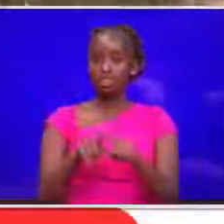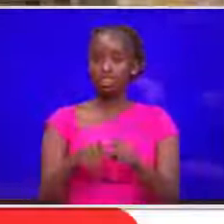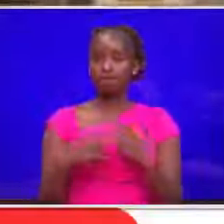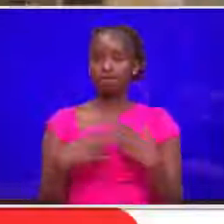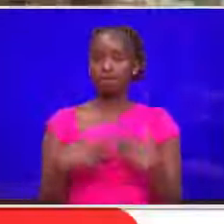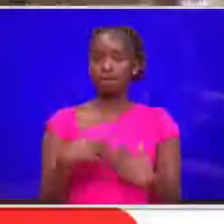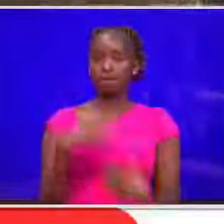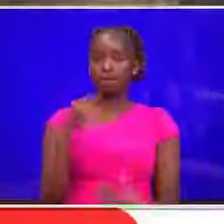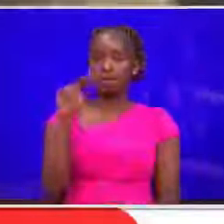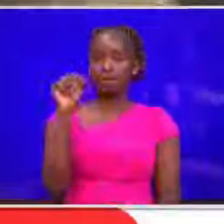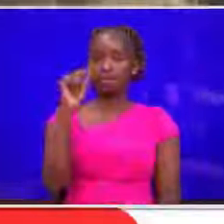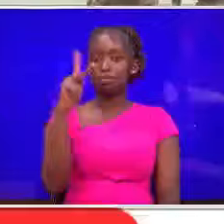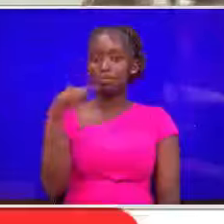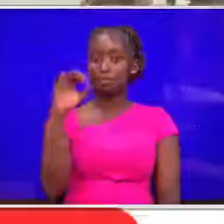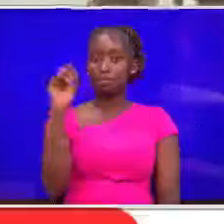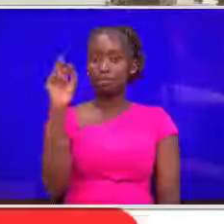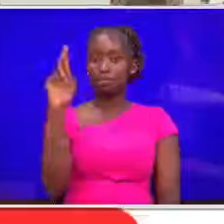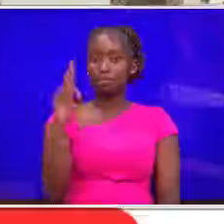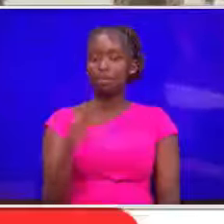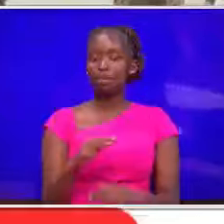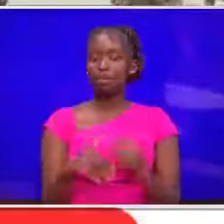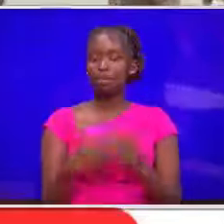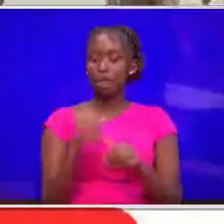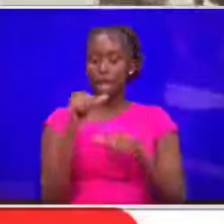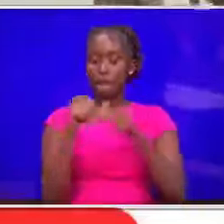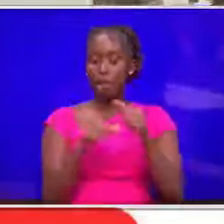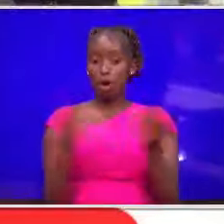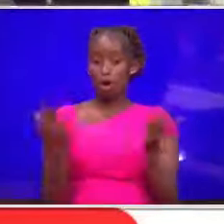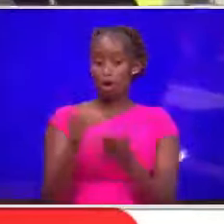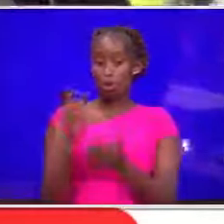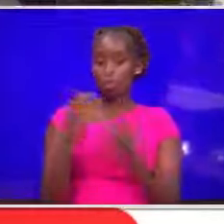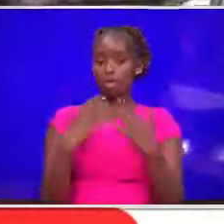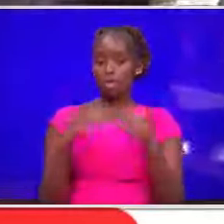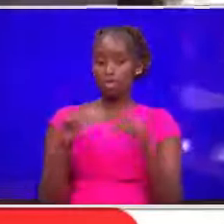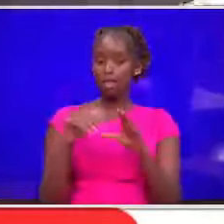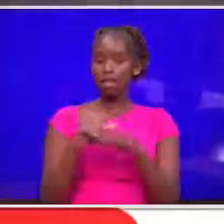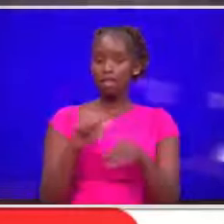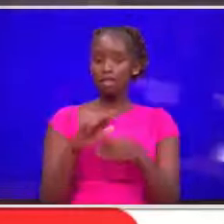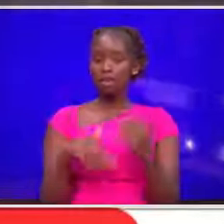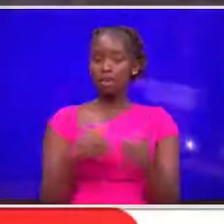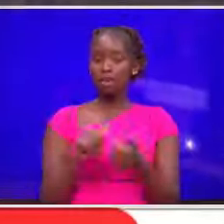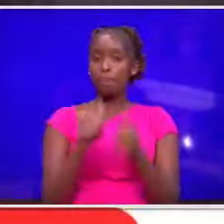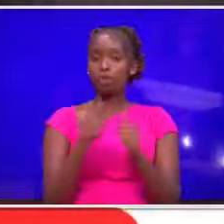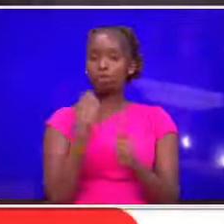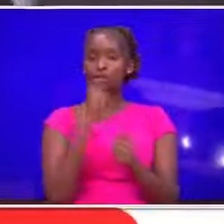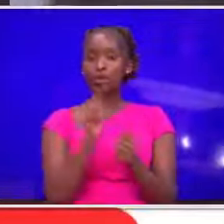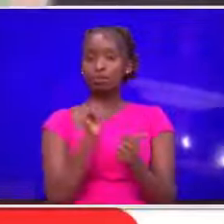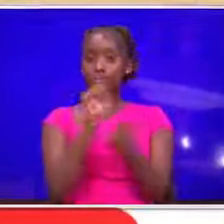National Police Service to immediately reveal the whereabouts of all the persons arrested during the